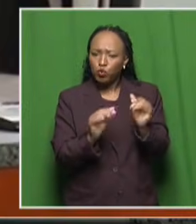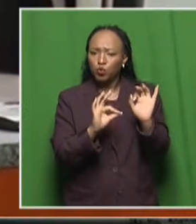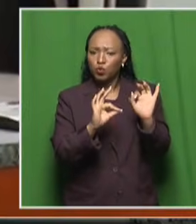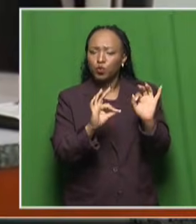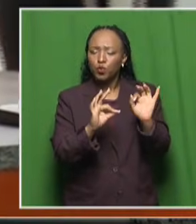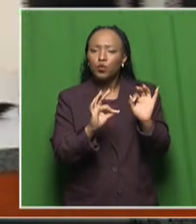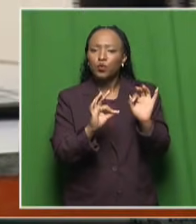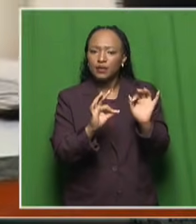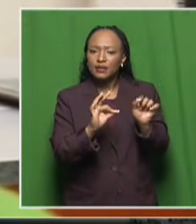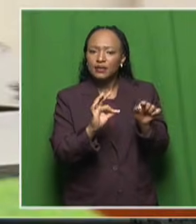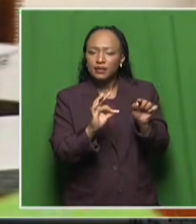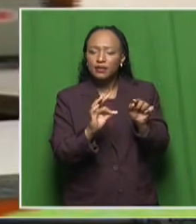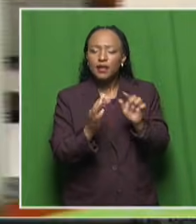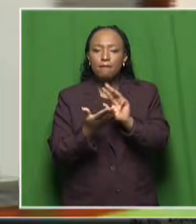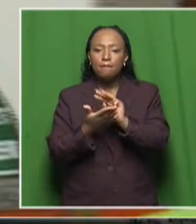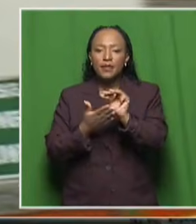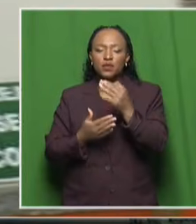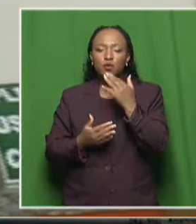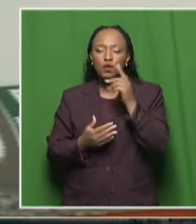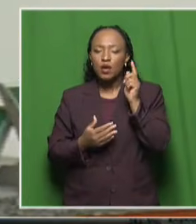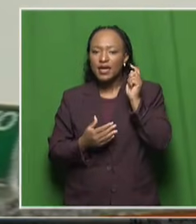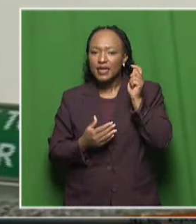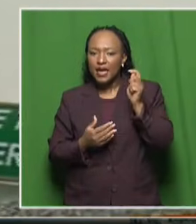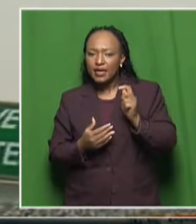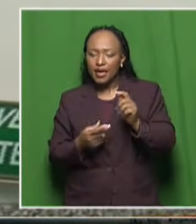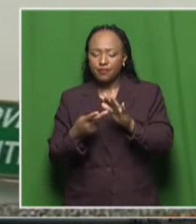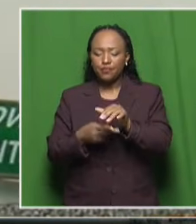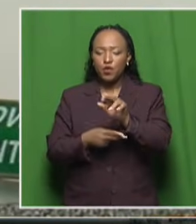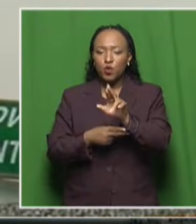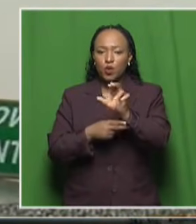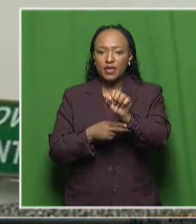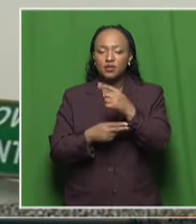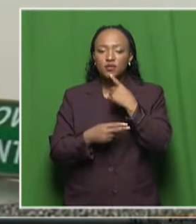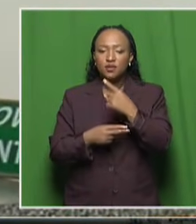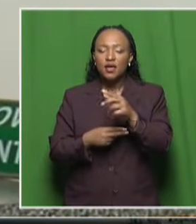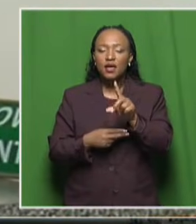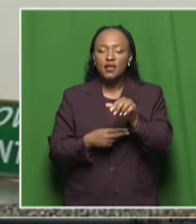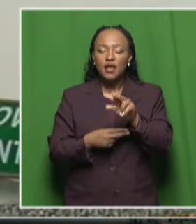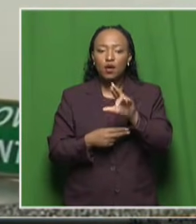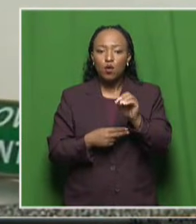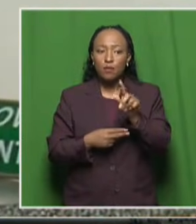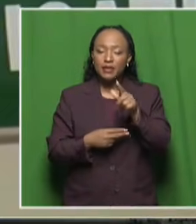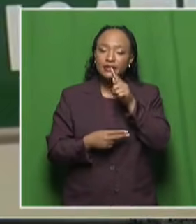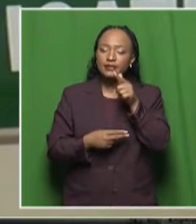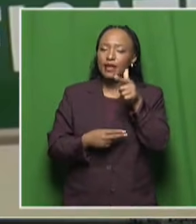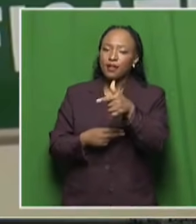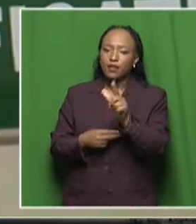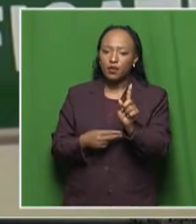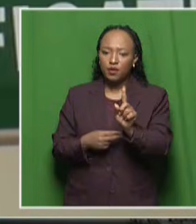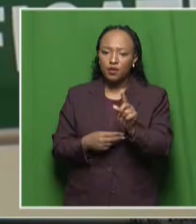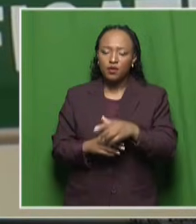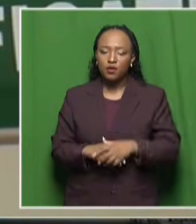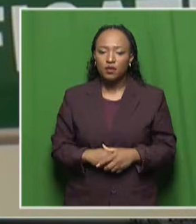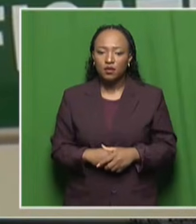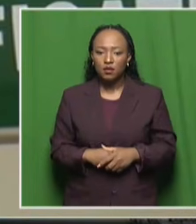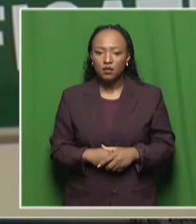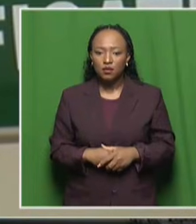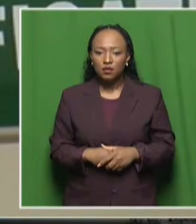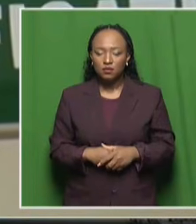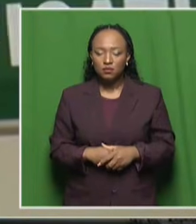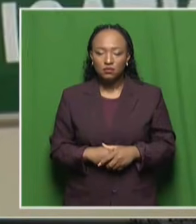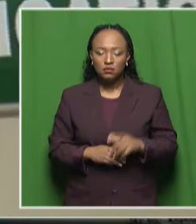the messages to Kenya and the US respectively that DIRCO should be conveying? Well, the Kenyan, I don't think the government